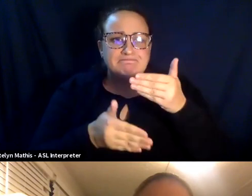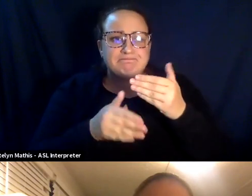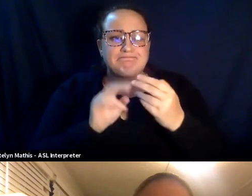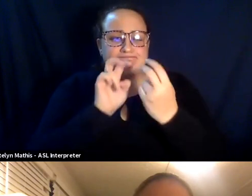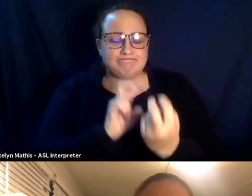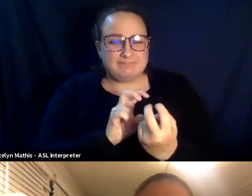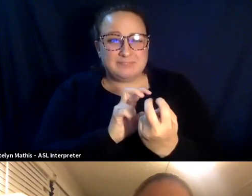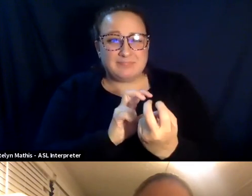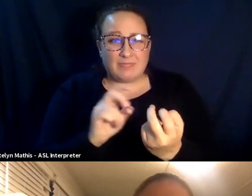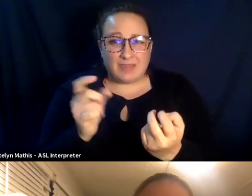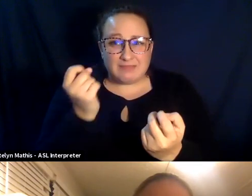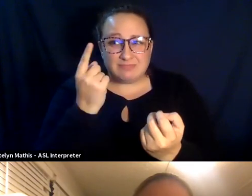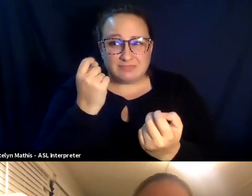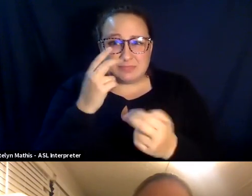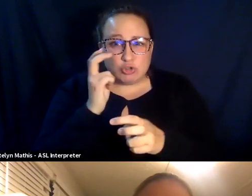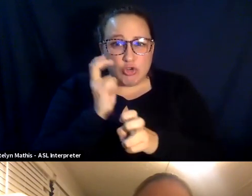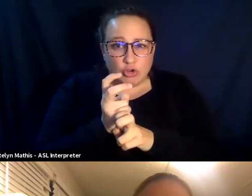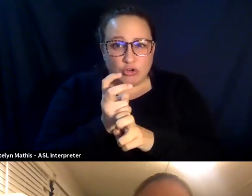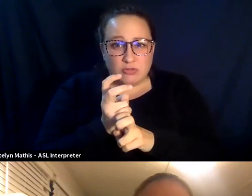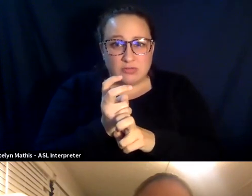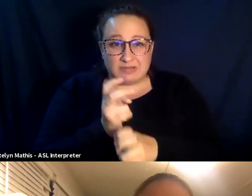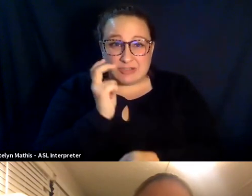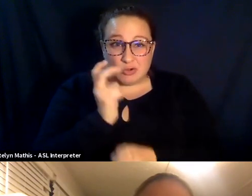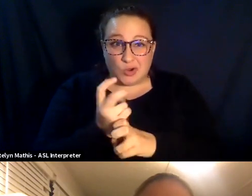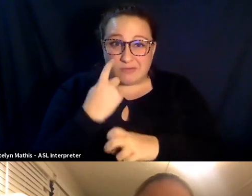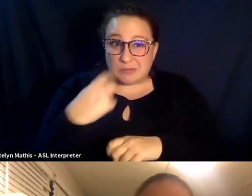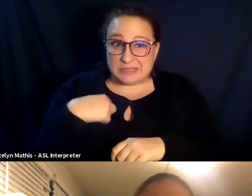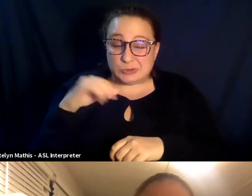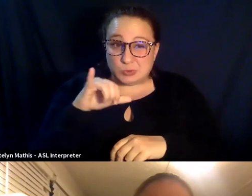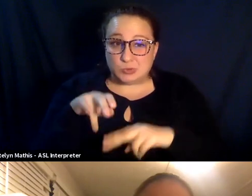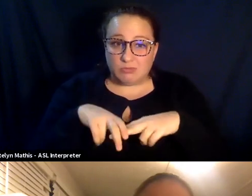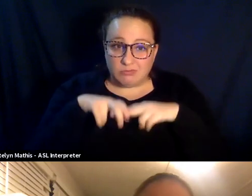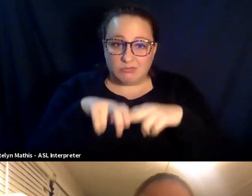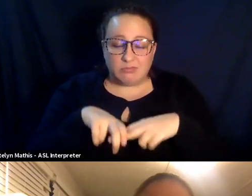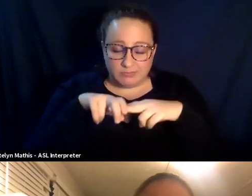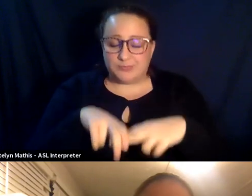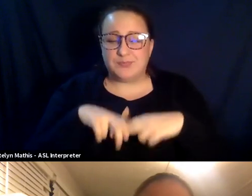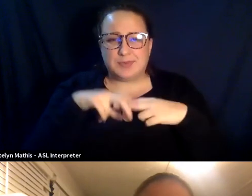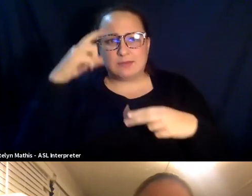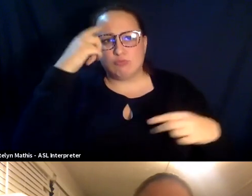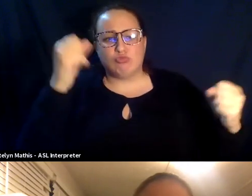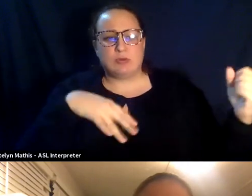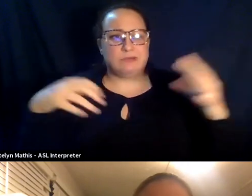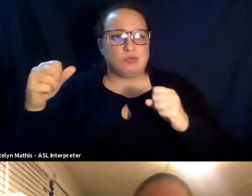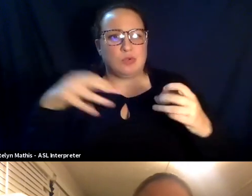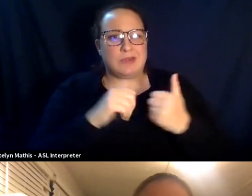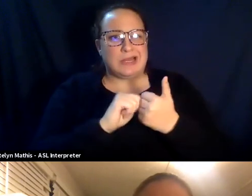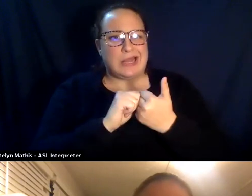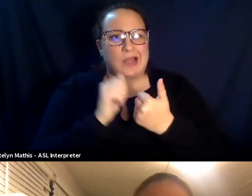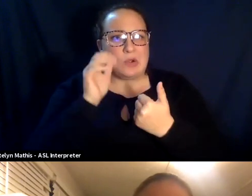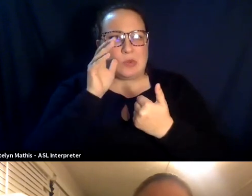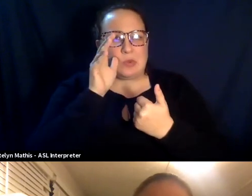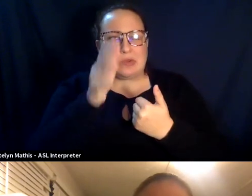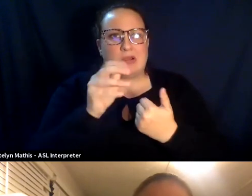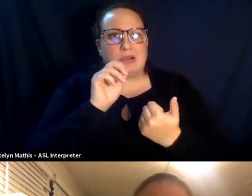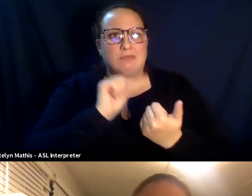really hard. That would be hard for me to sit that long all day long. Let's brainstorm some ways that can make this better for you.